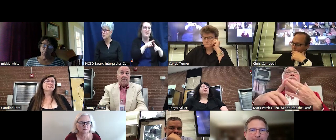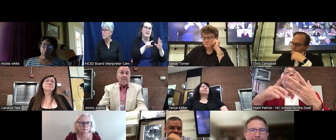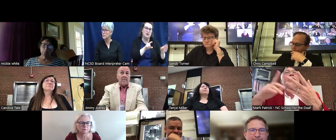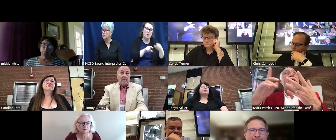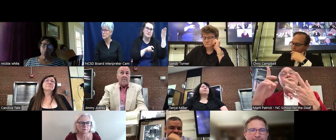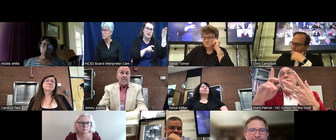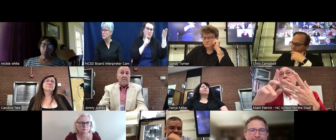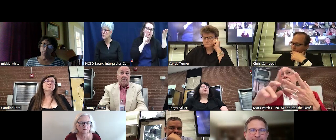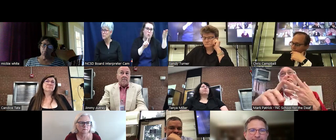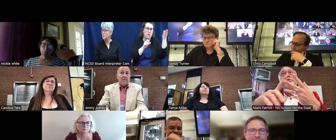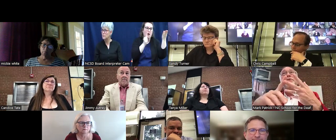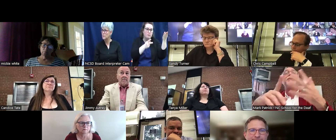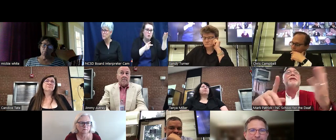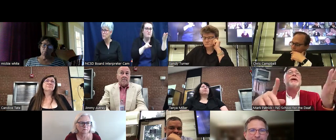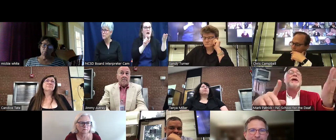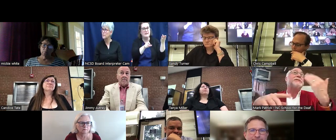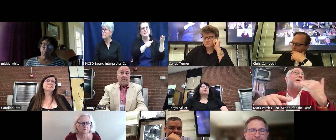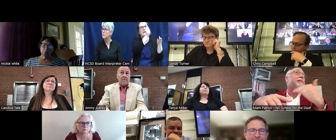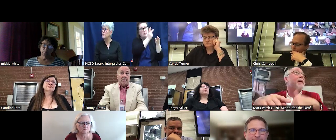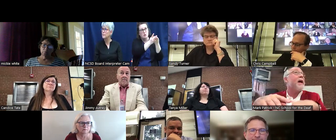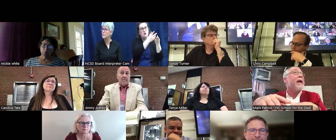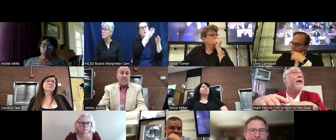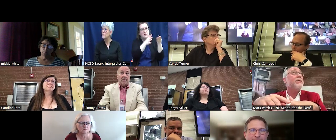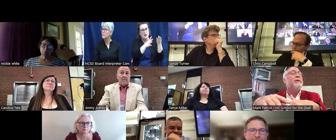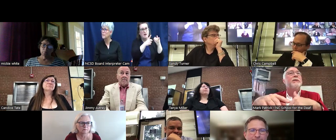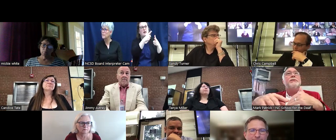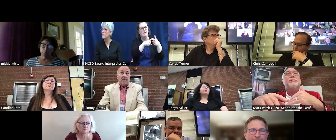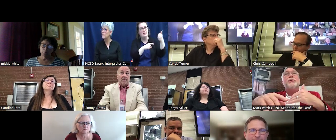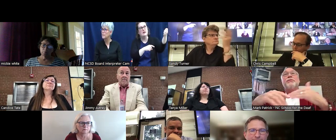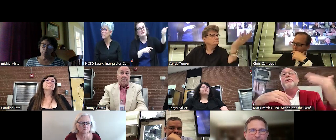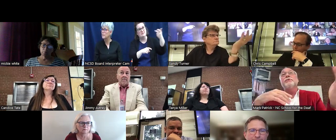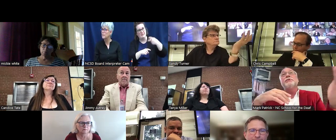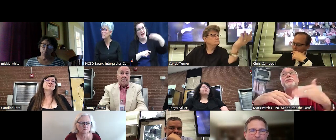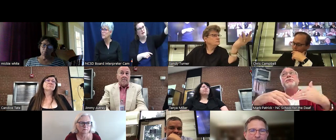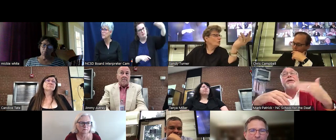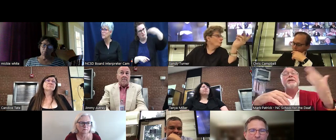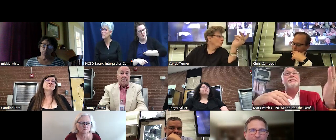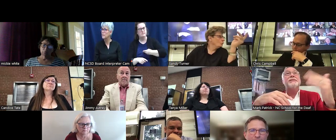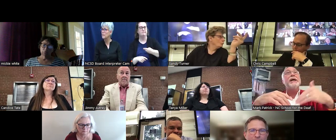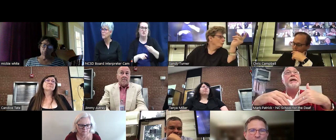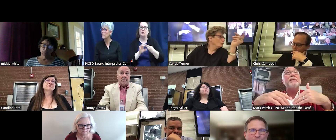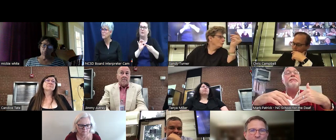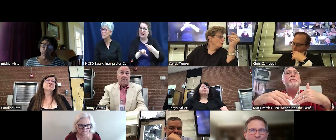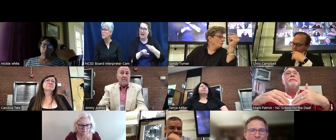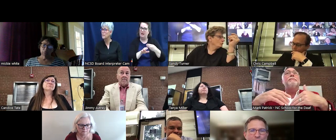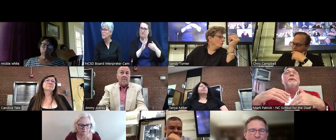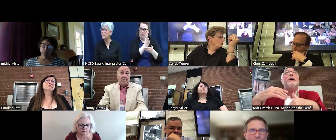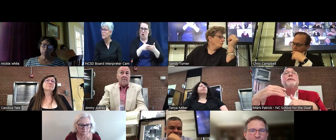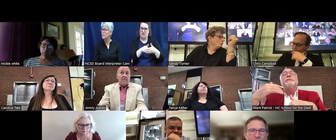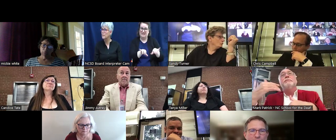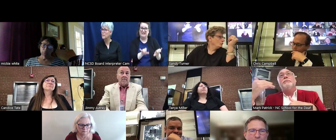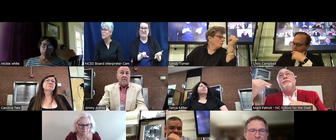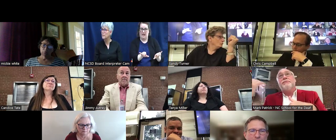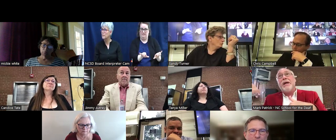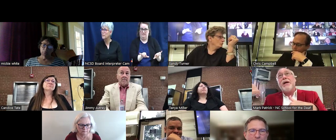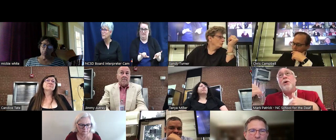approval, has to be approved, then it has to come back. So those will stay the same,